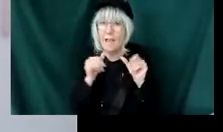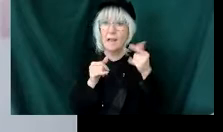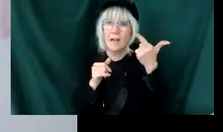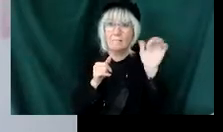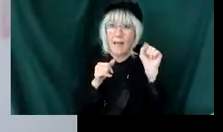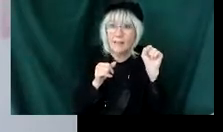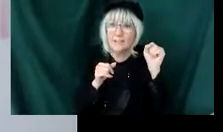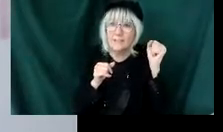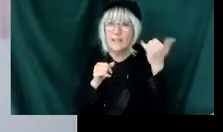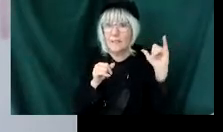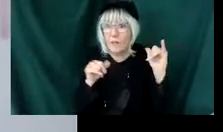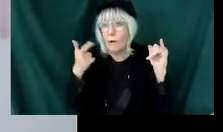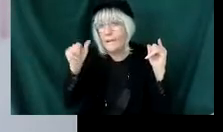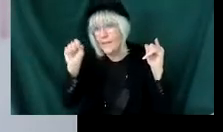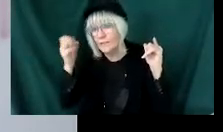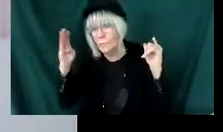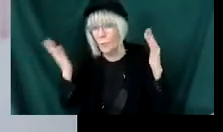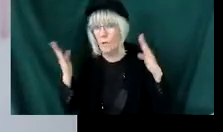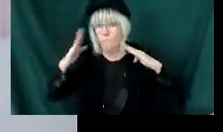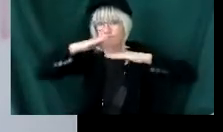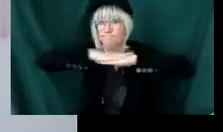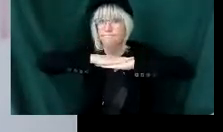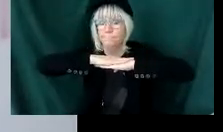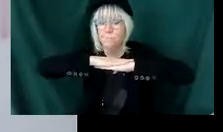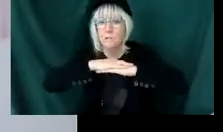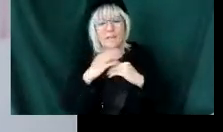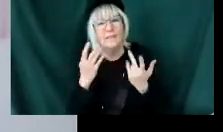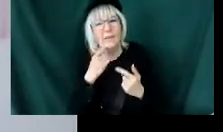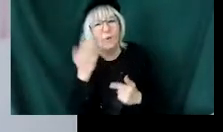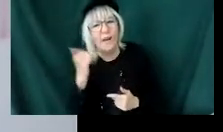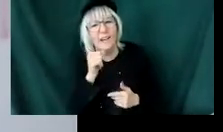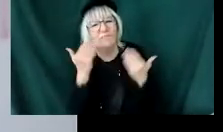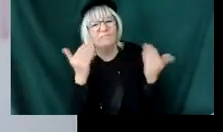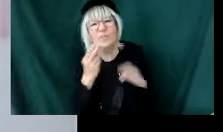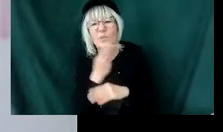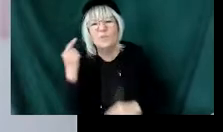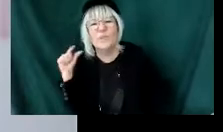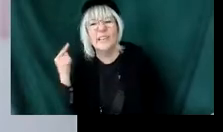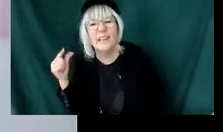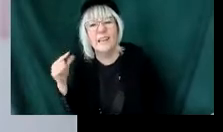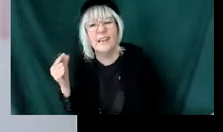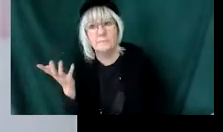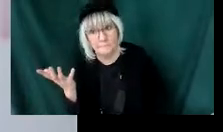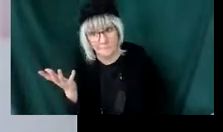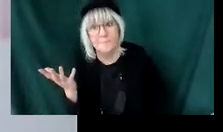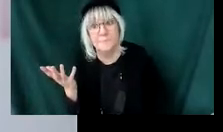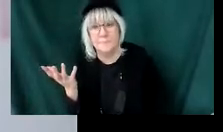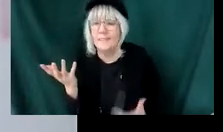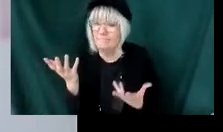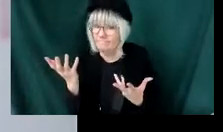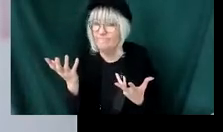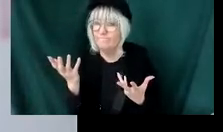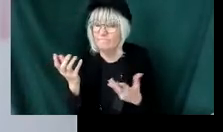glass. And some of you will say, but then why don't you just use a green pencil? But actually,